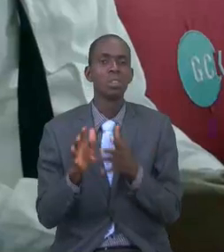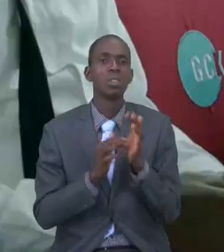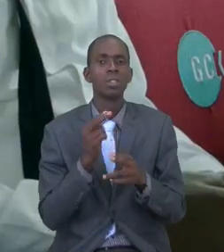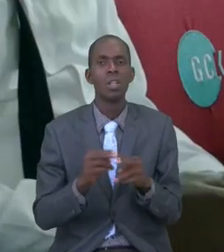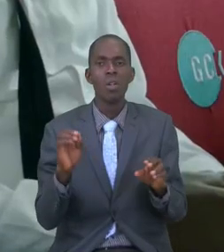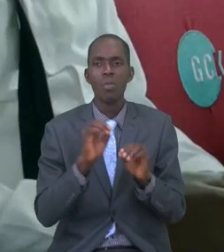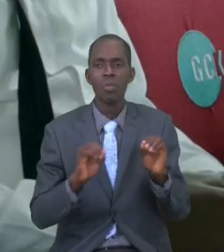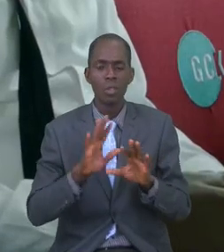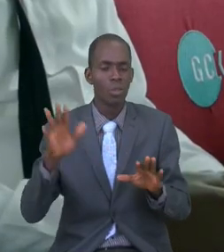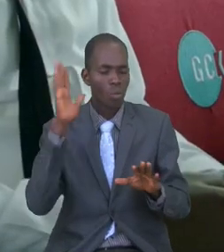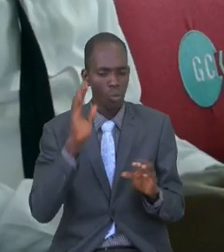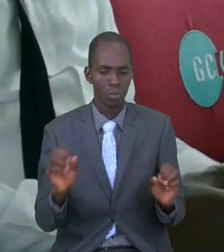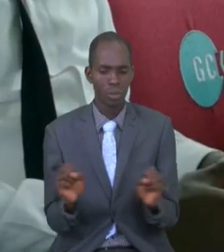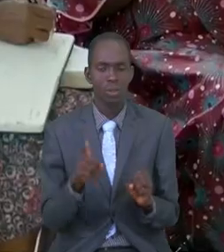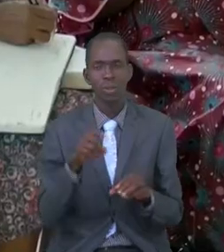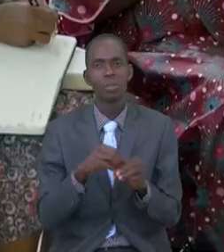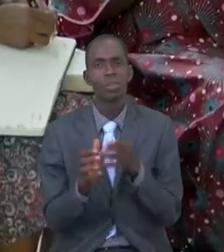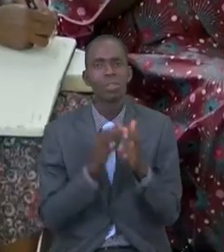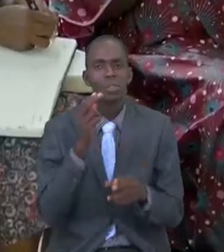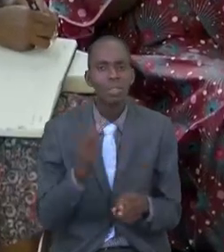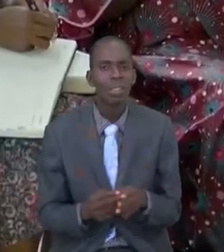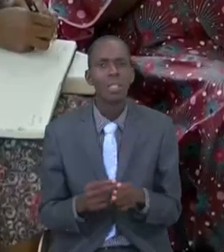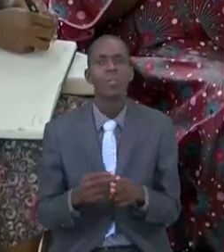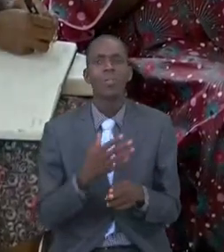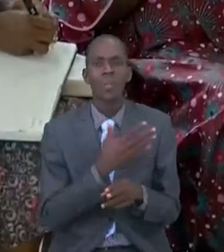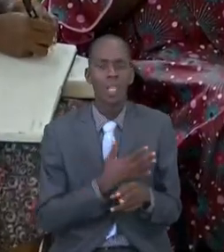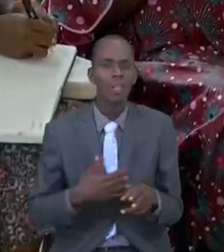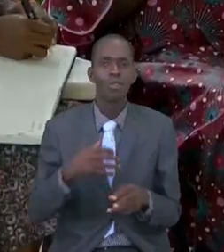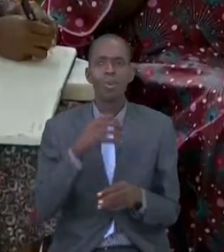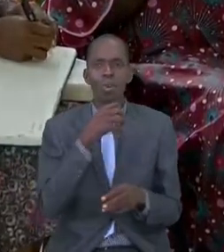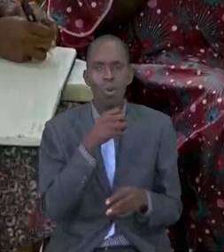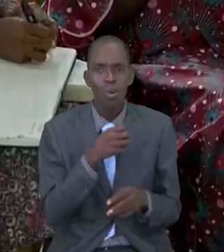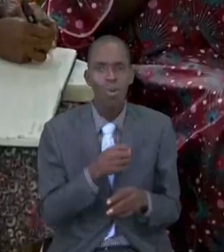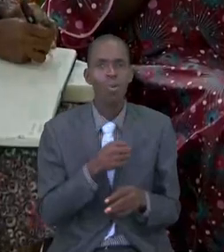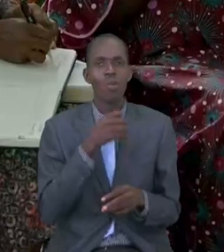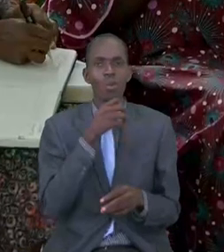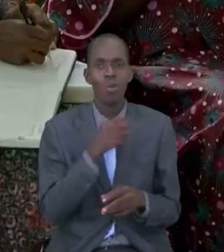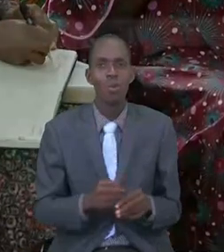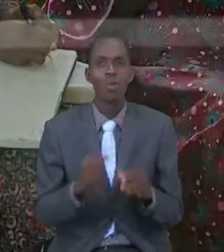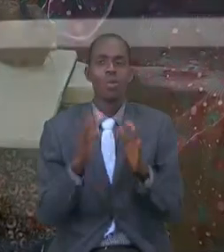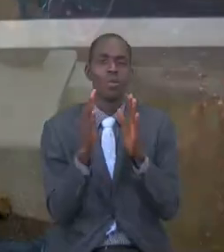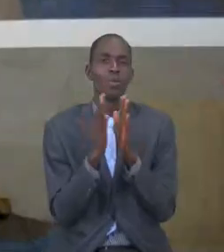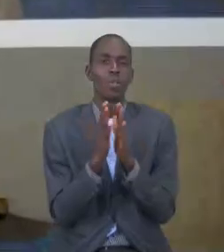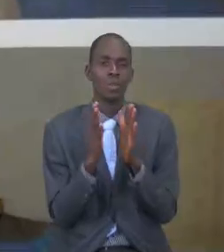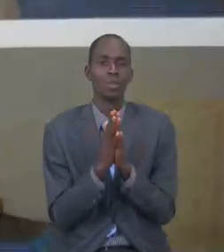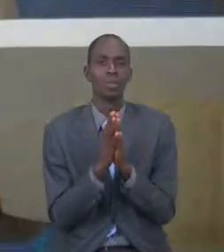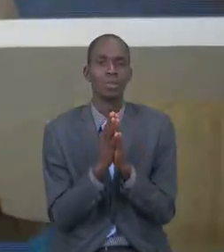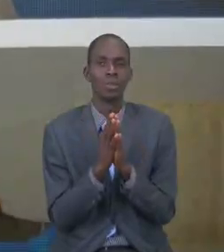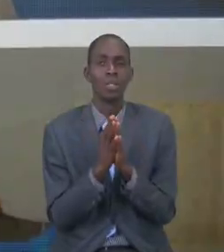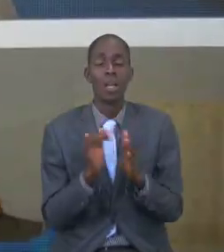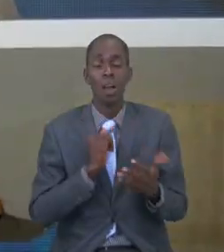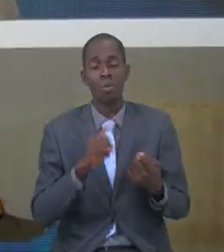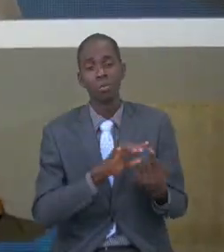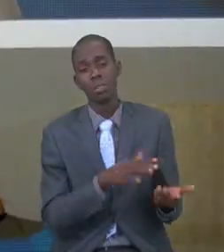Nothing will shake you. Yeah. And the old prayer, I'm giving up. I want to